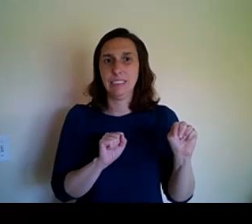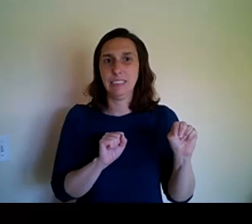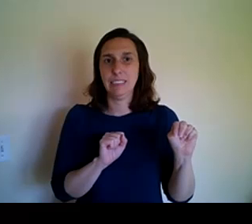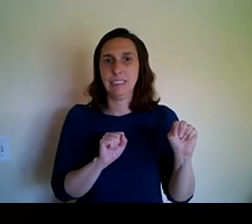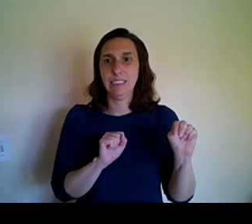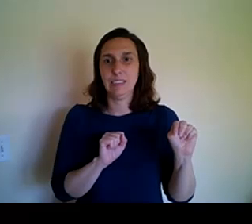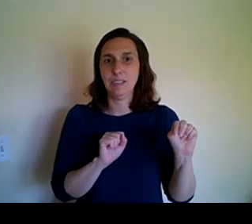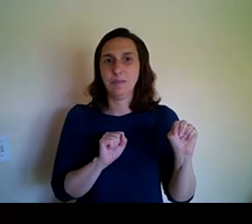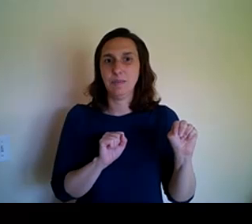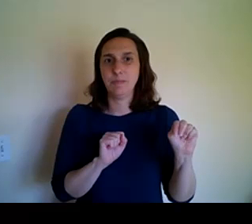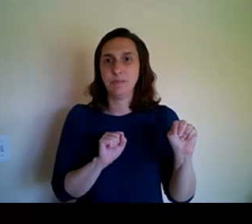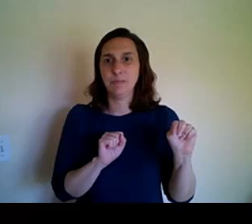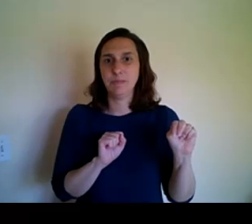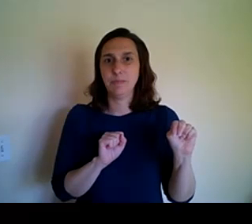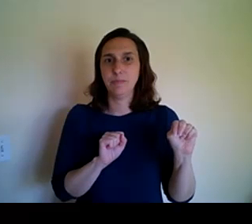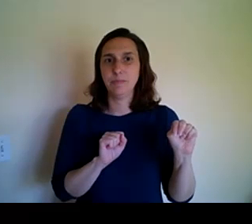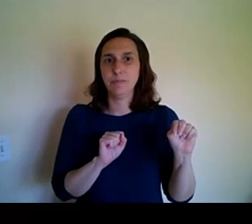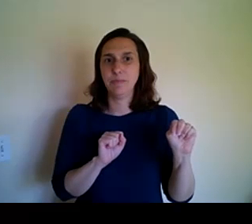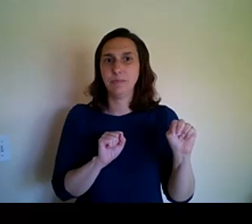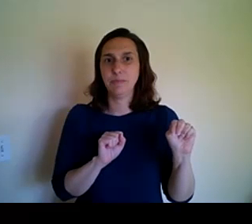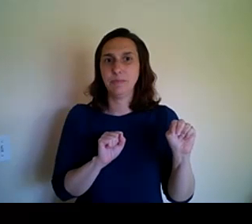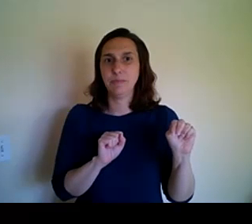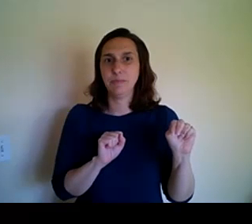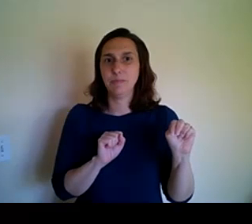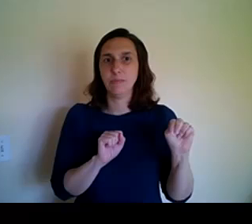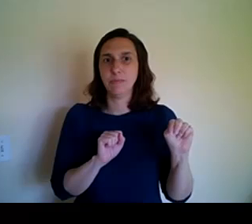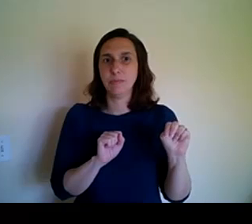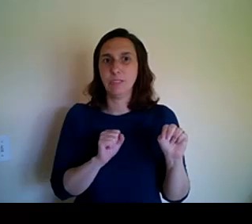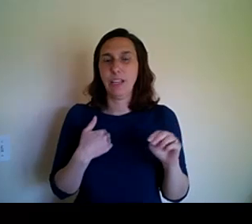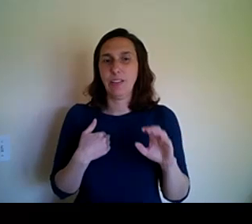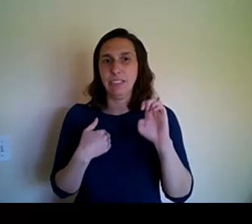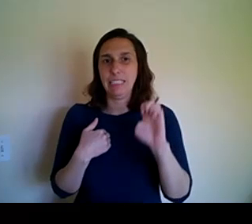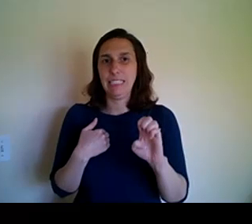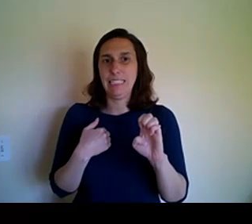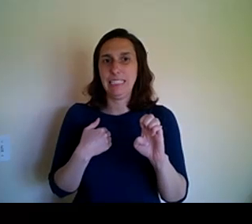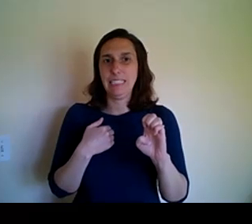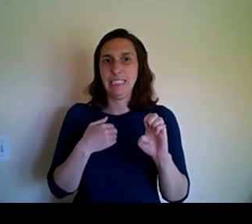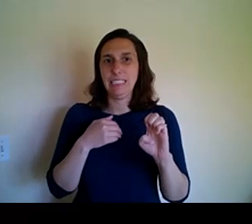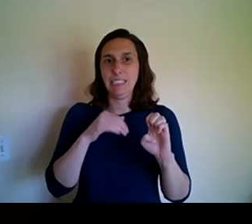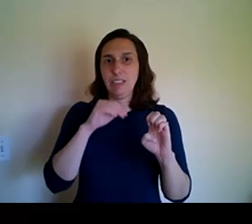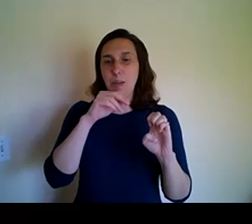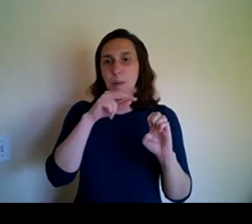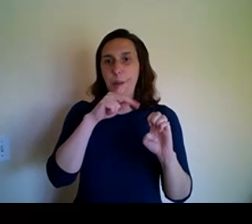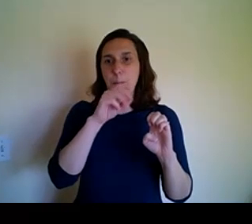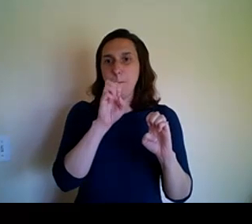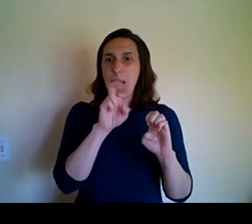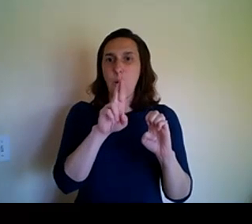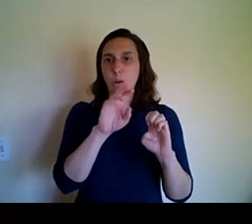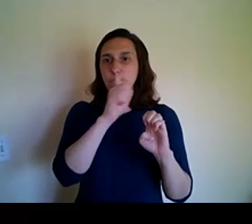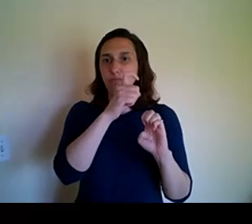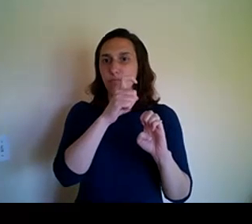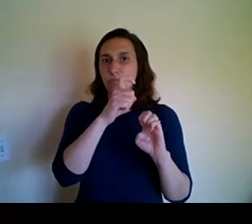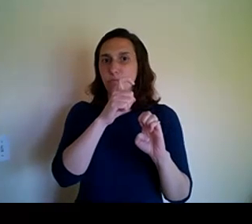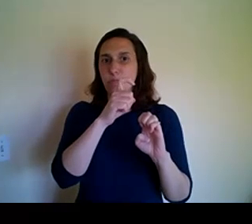I'll keep it going left to right. So if I have e to the power, its inverse logarithm